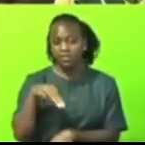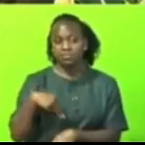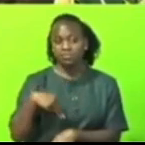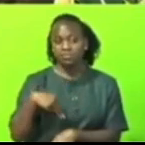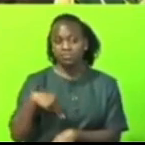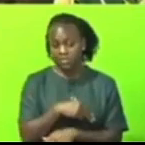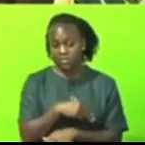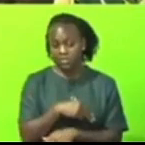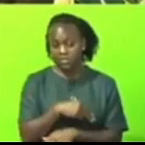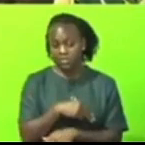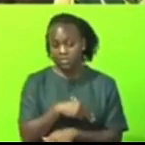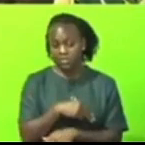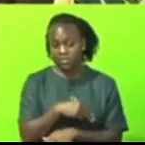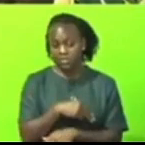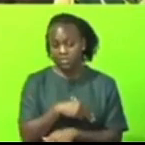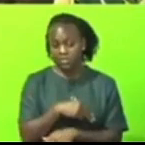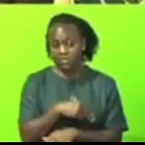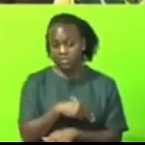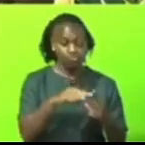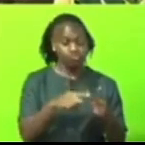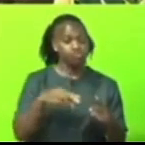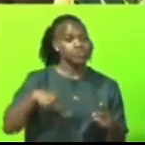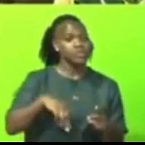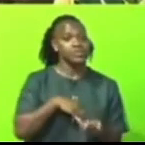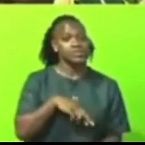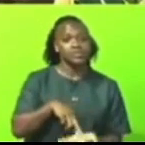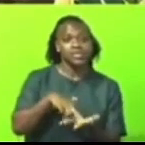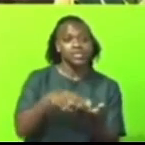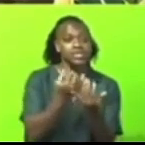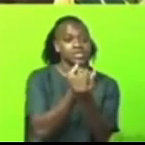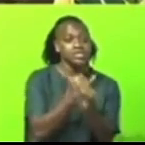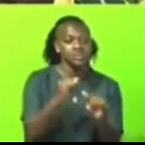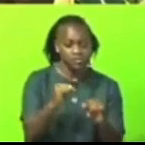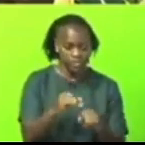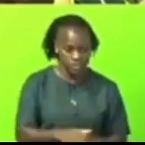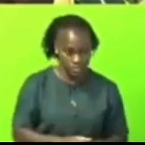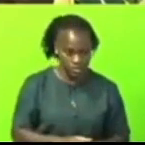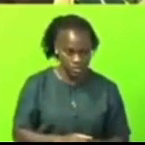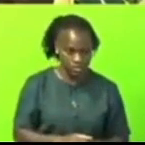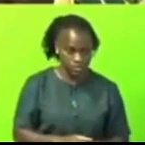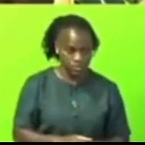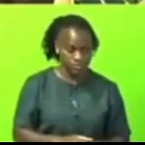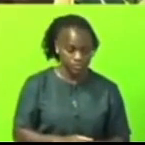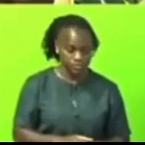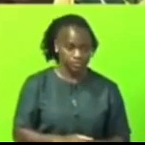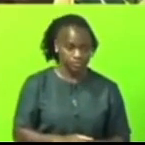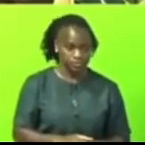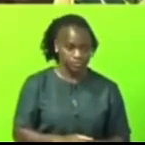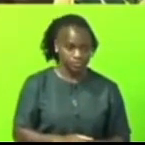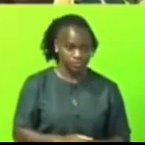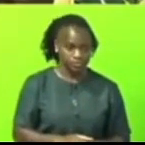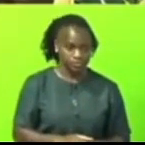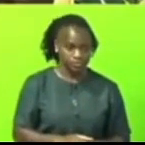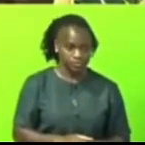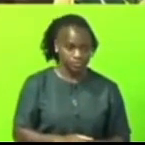two of their members contested as an independent candidate and the NDC has 136 members of parliament this speaker having